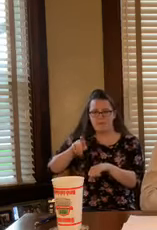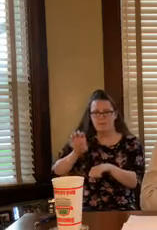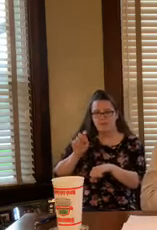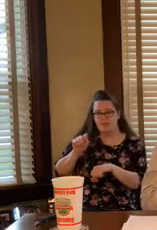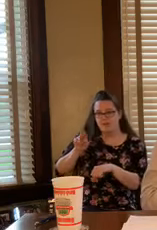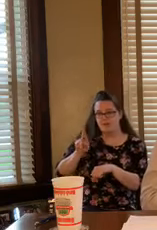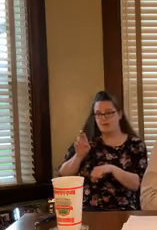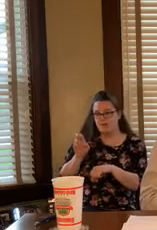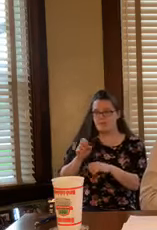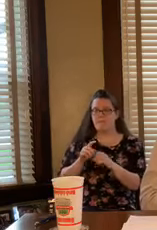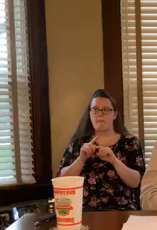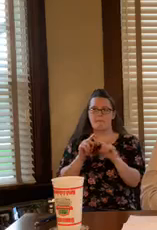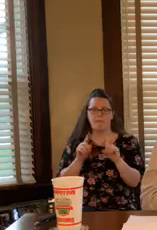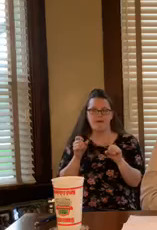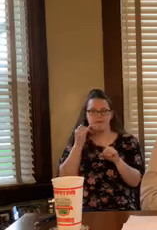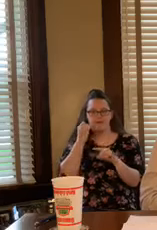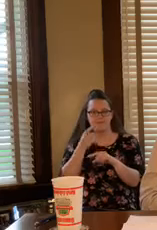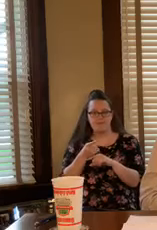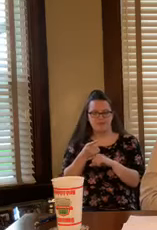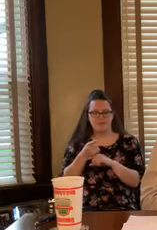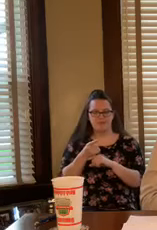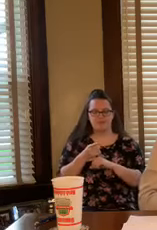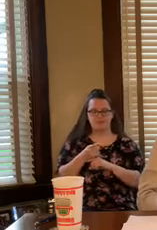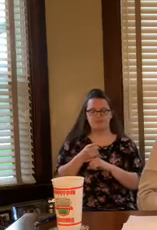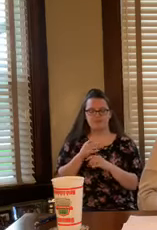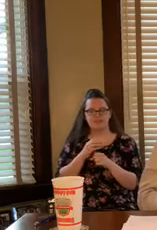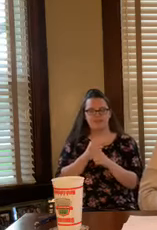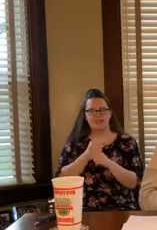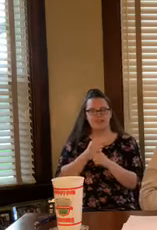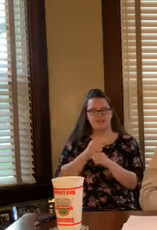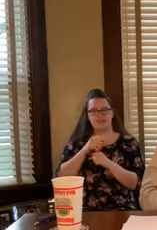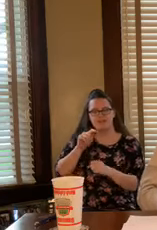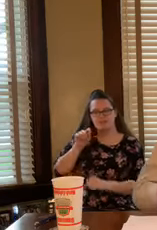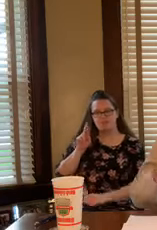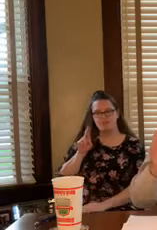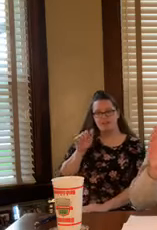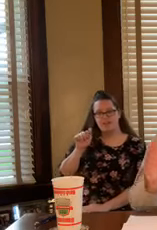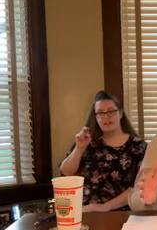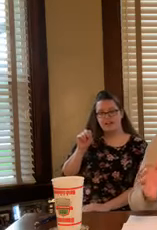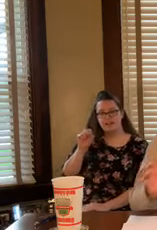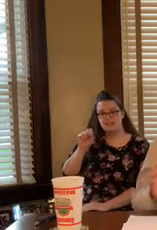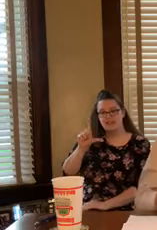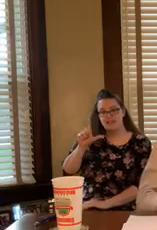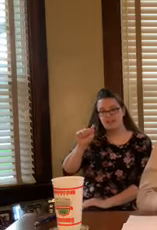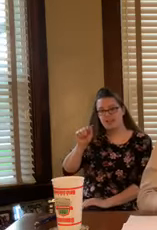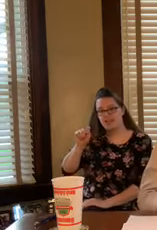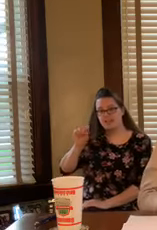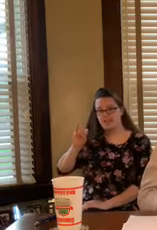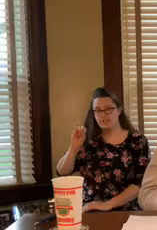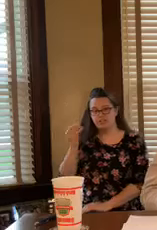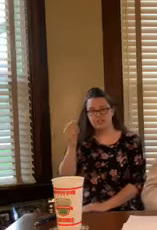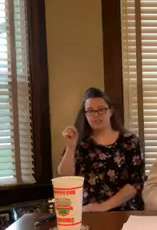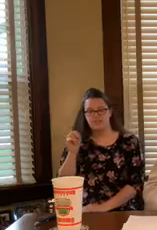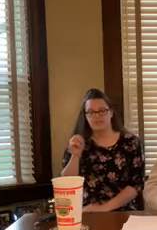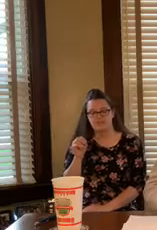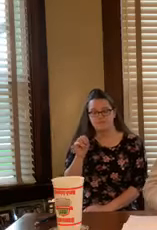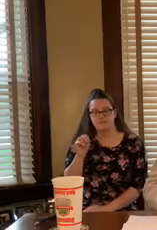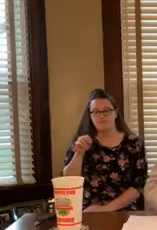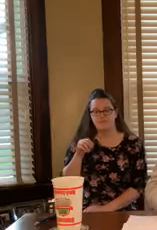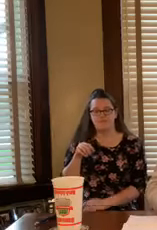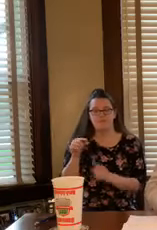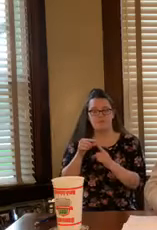the translation of this scripture in its original text, the word Peter and the word rock that Jesus uses are